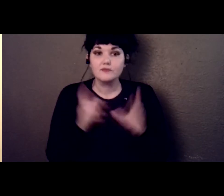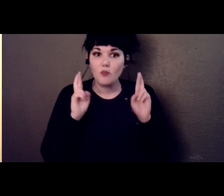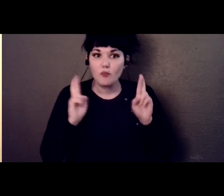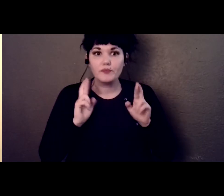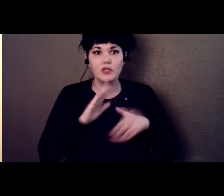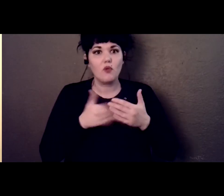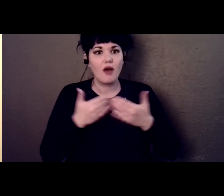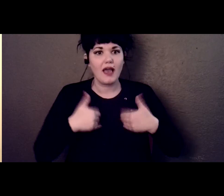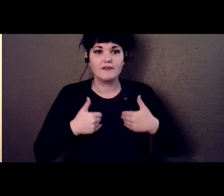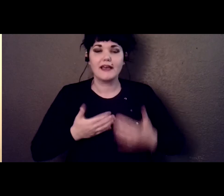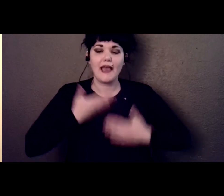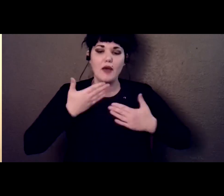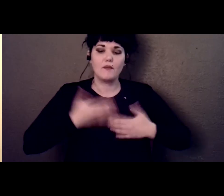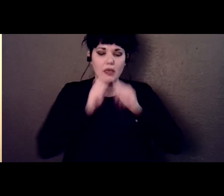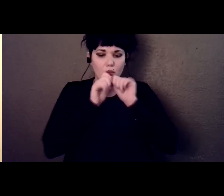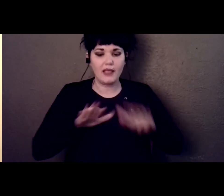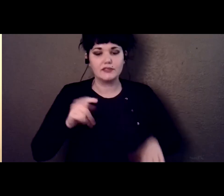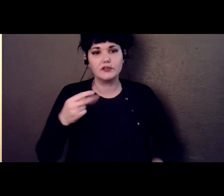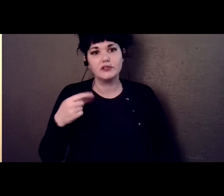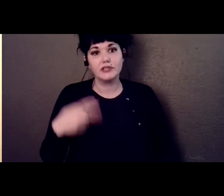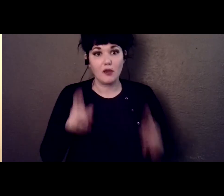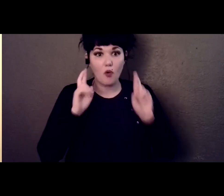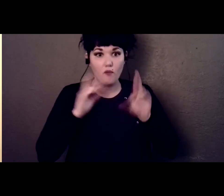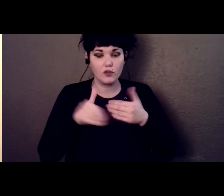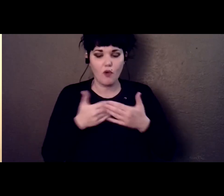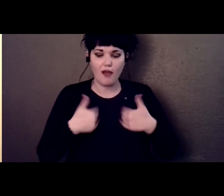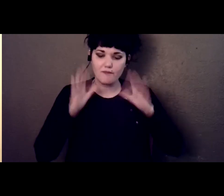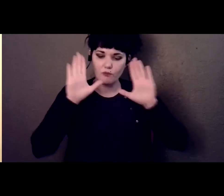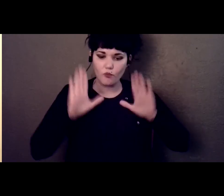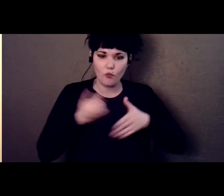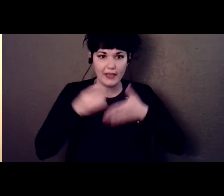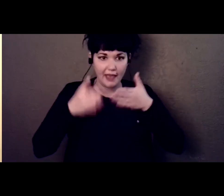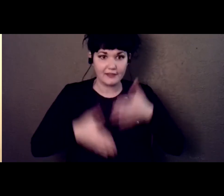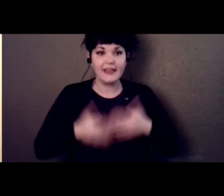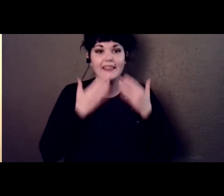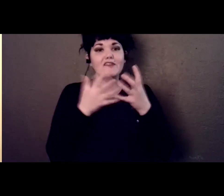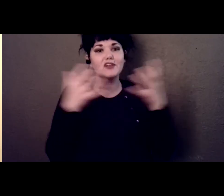happy and blessed Thursday. And hopefully you all have a great weekend. And thank you very